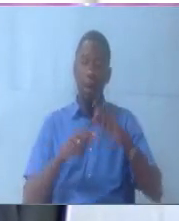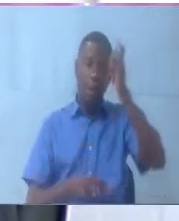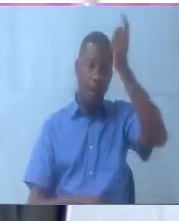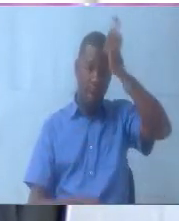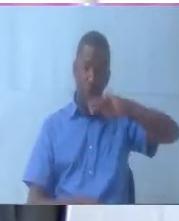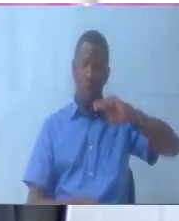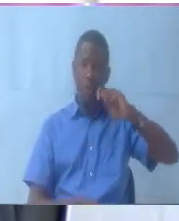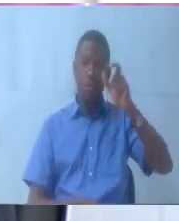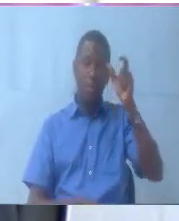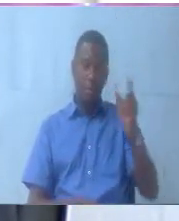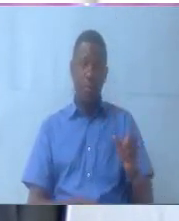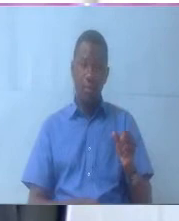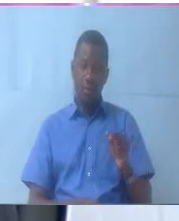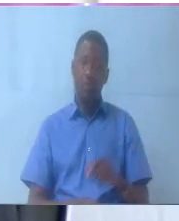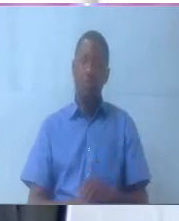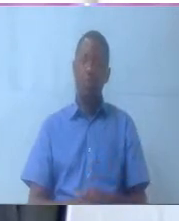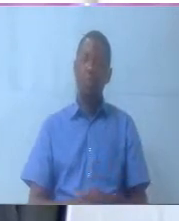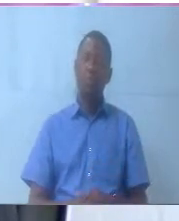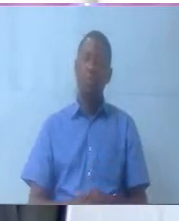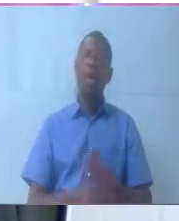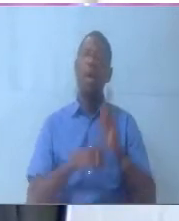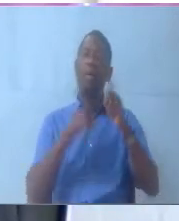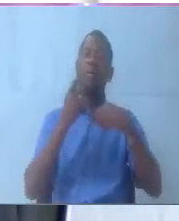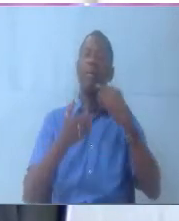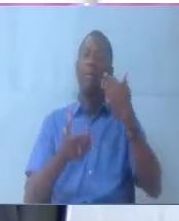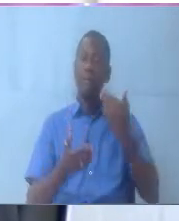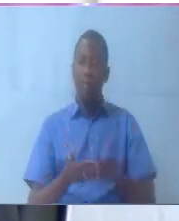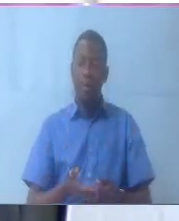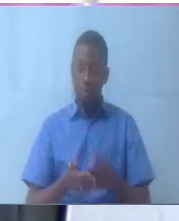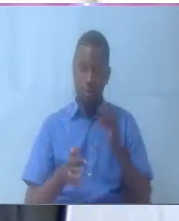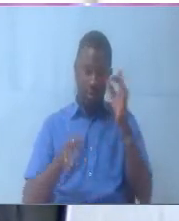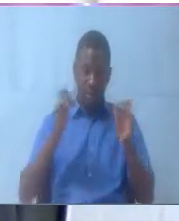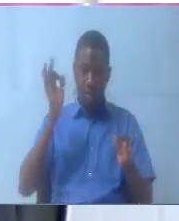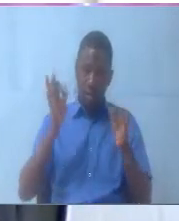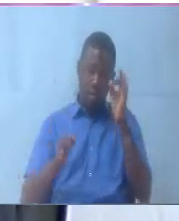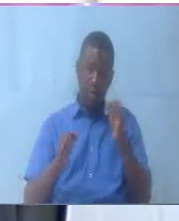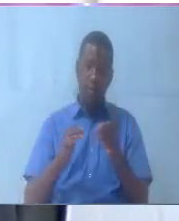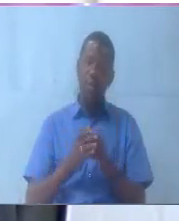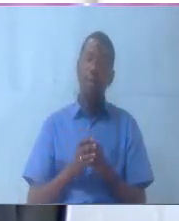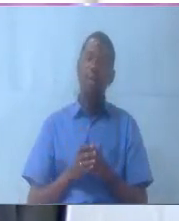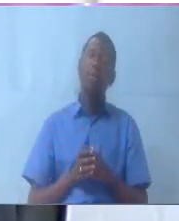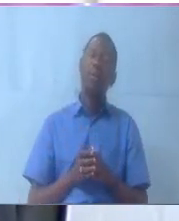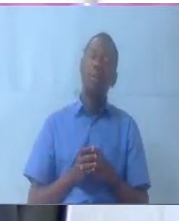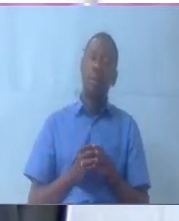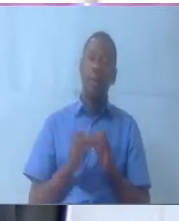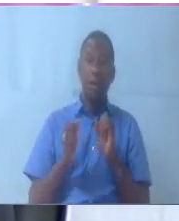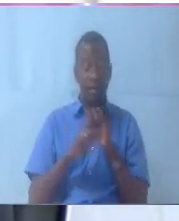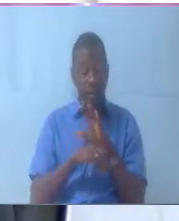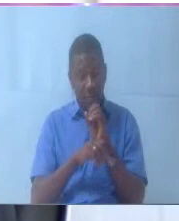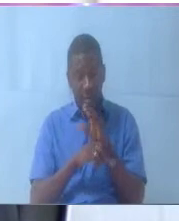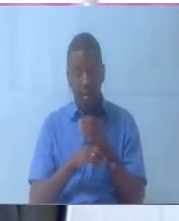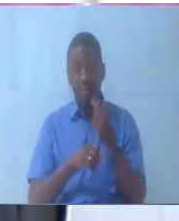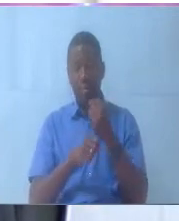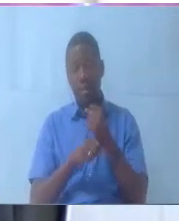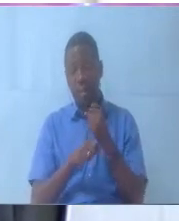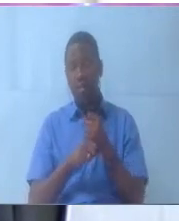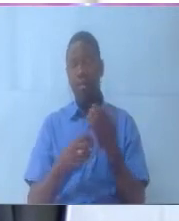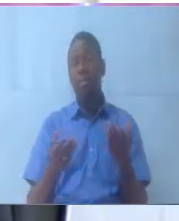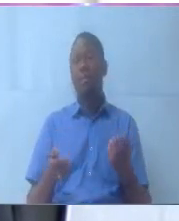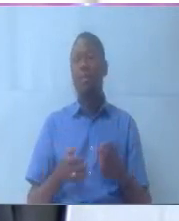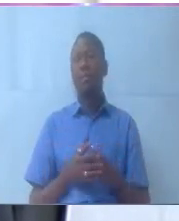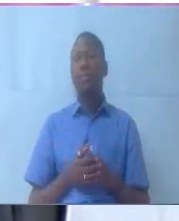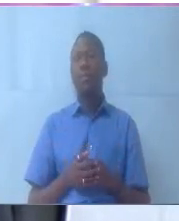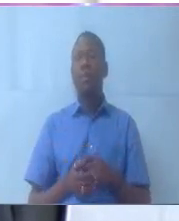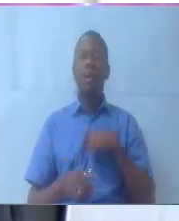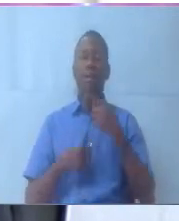end of the trial, kito nyimbandulato addresses were made, yela kumakangulu banke, and I